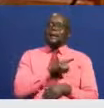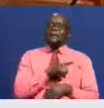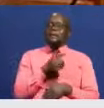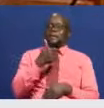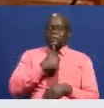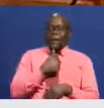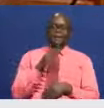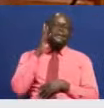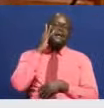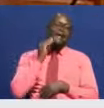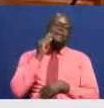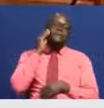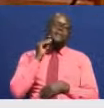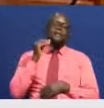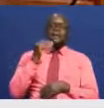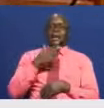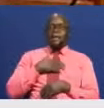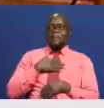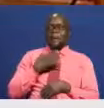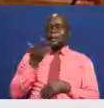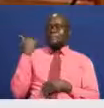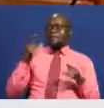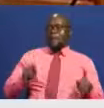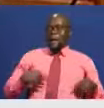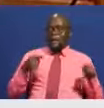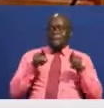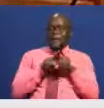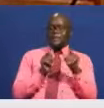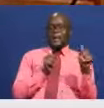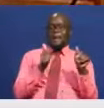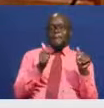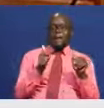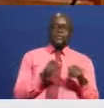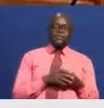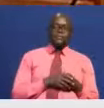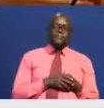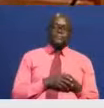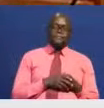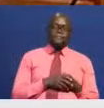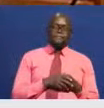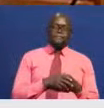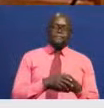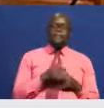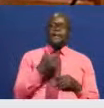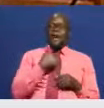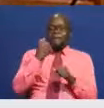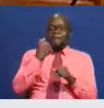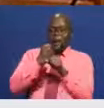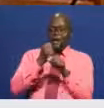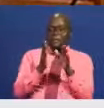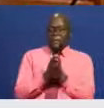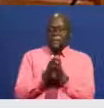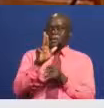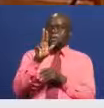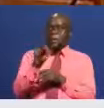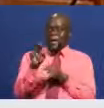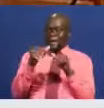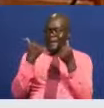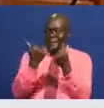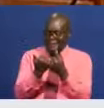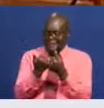have had experience in my past life as a pilot, to have worked with the UN